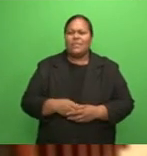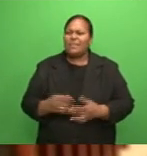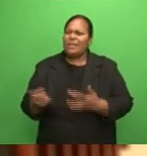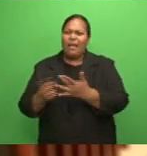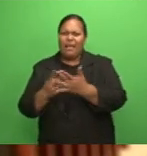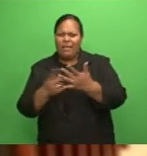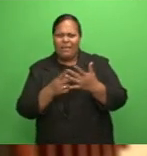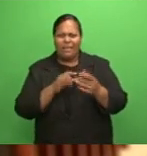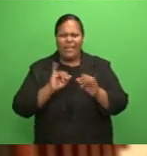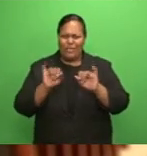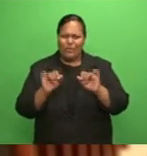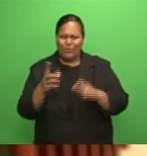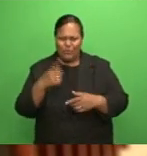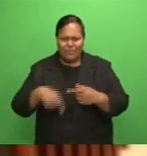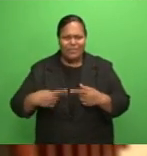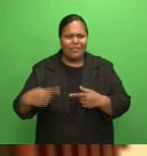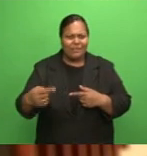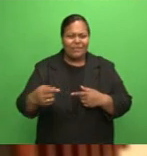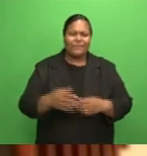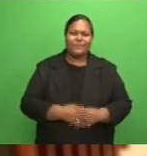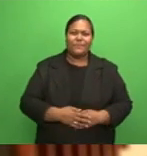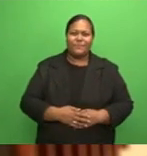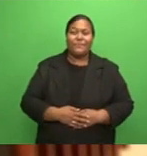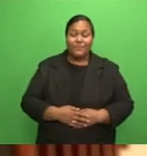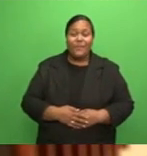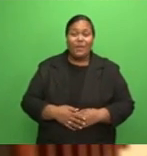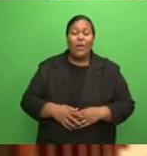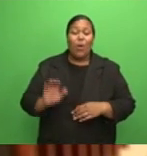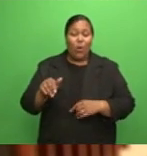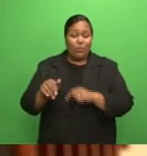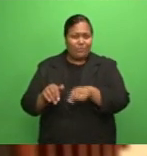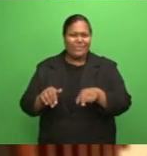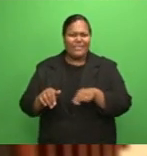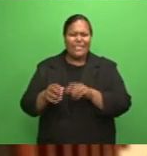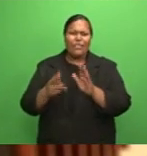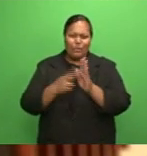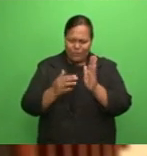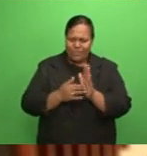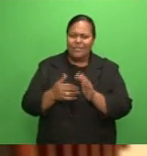evident. While the domestic fundamentals are brighter, the Kiwi might take a hit